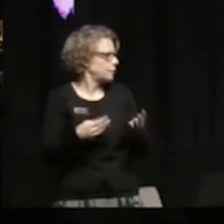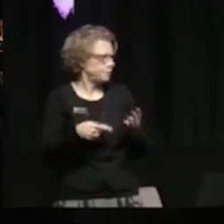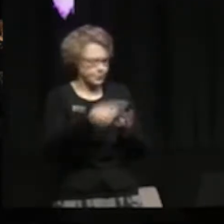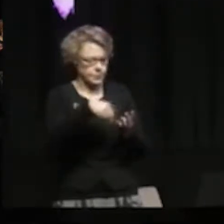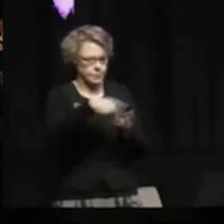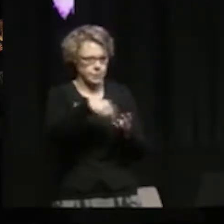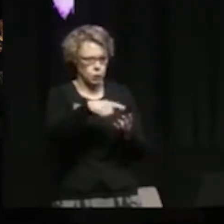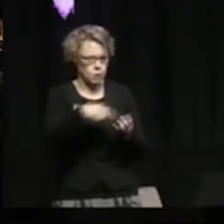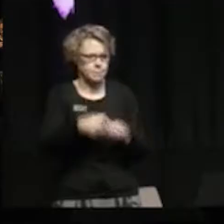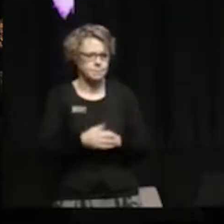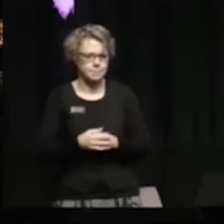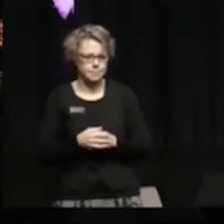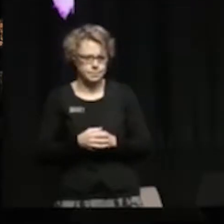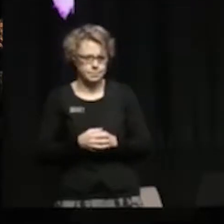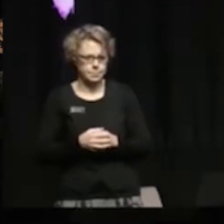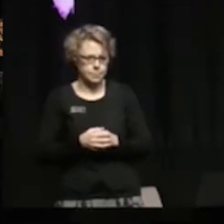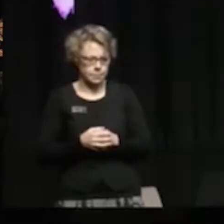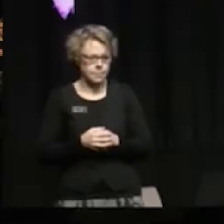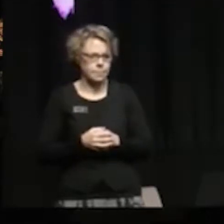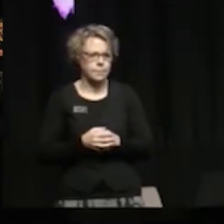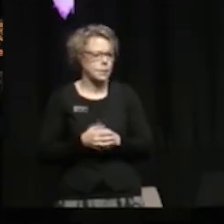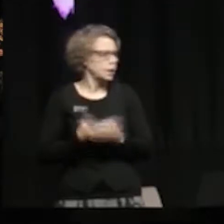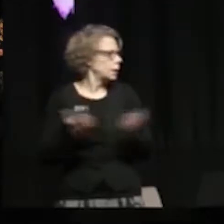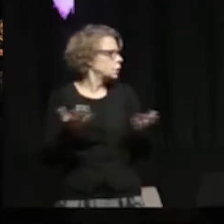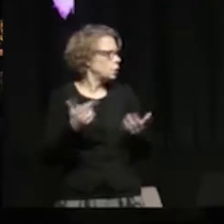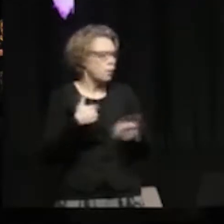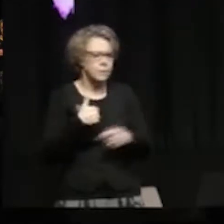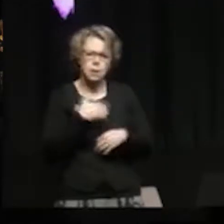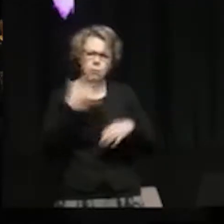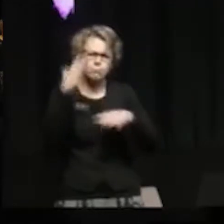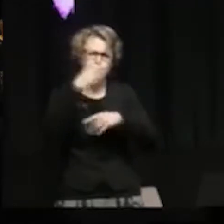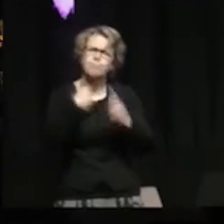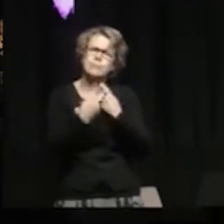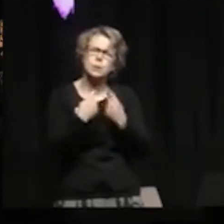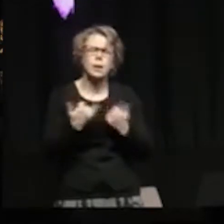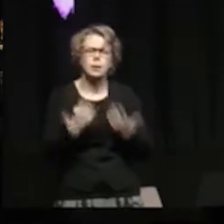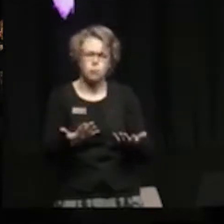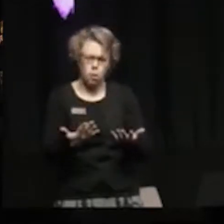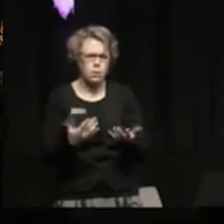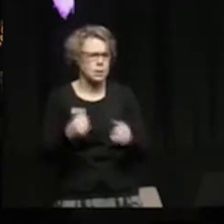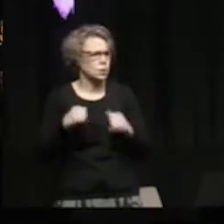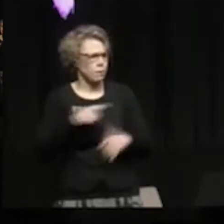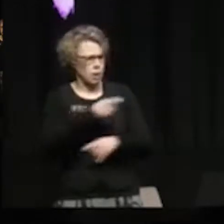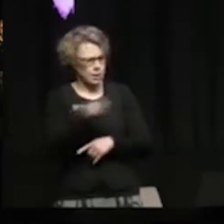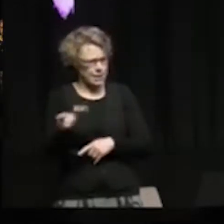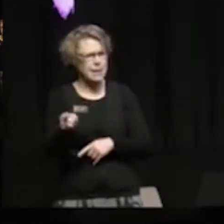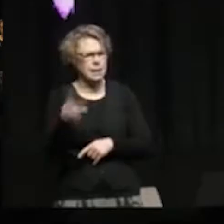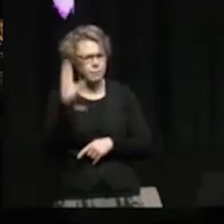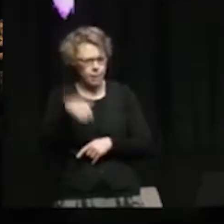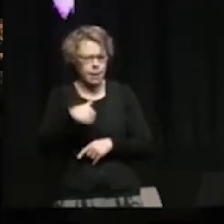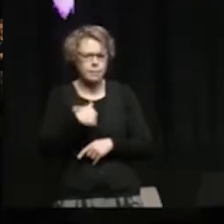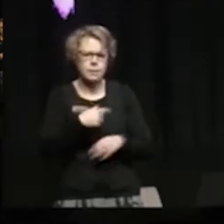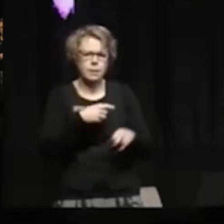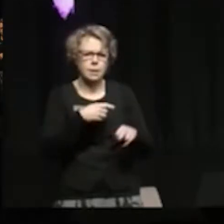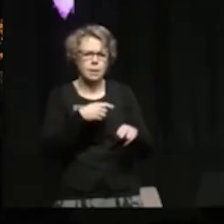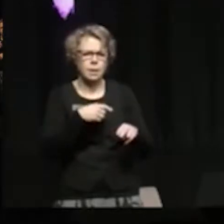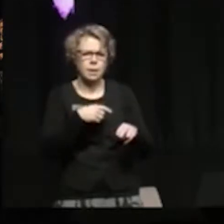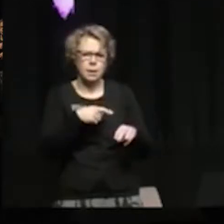There, take your seat. So what we're going to reflect on today, of course, many of you know that the